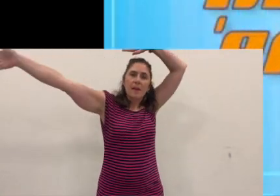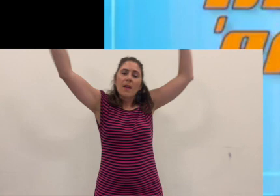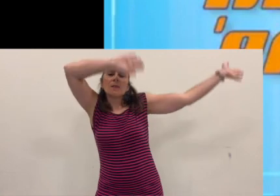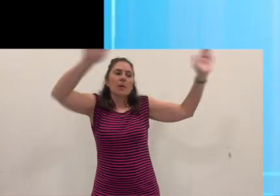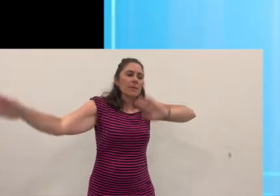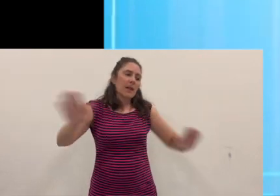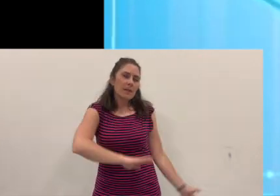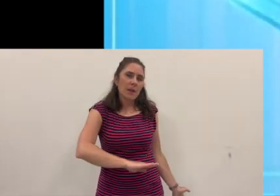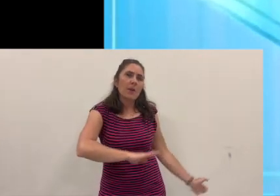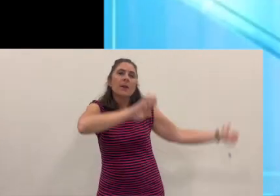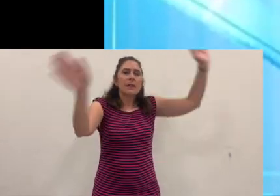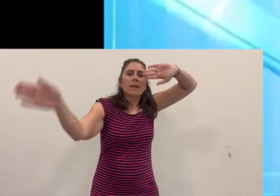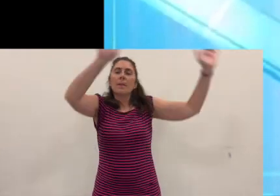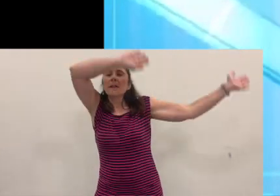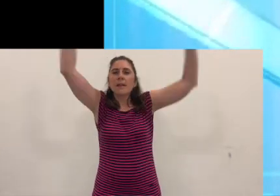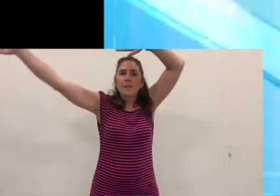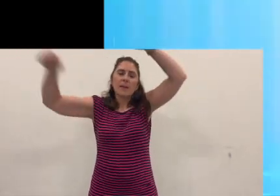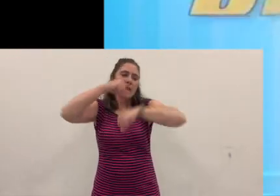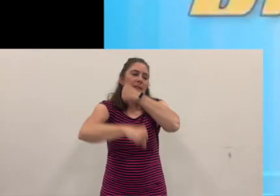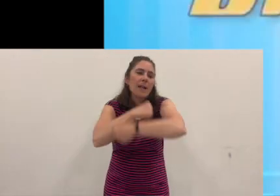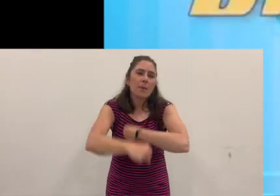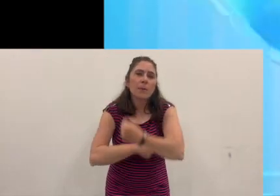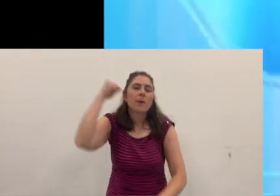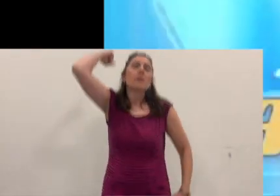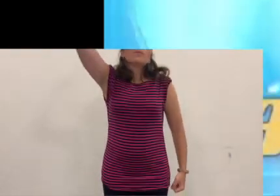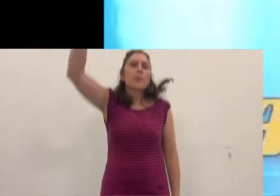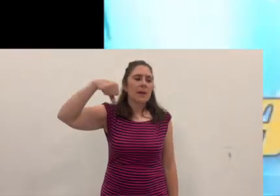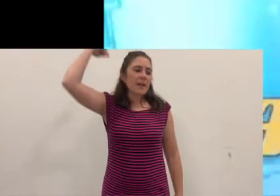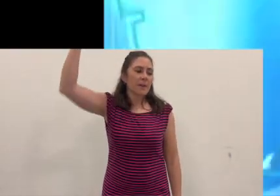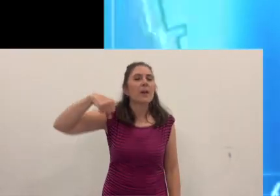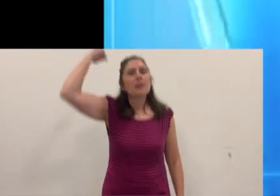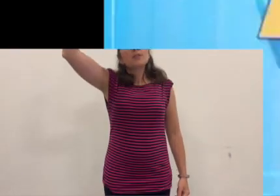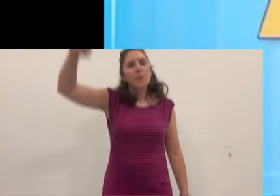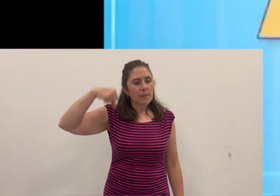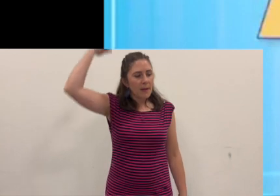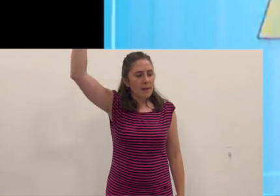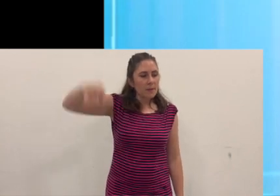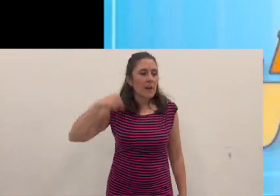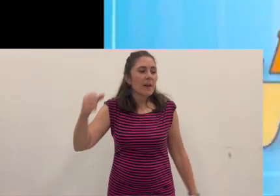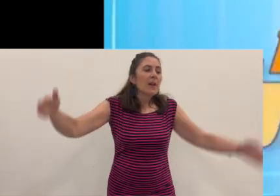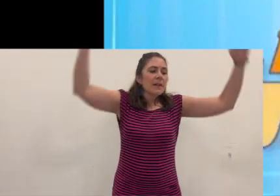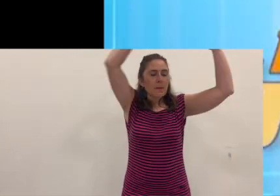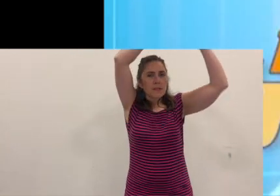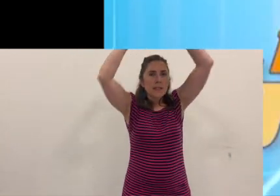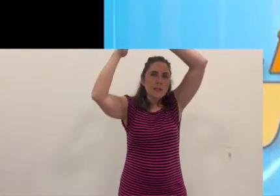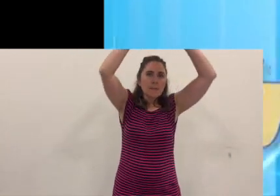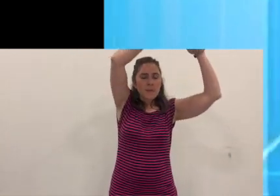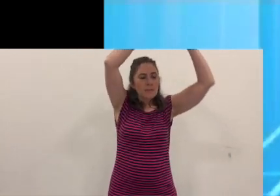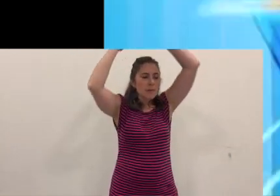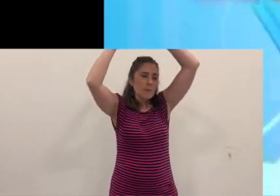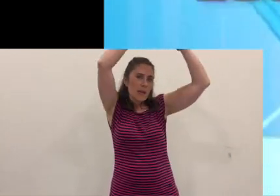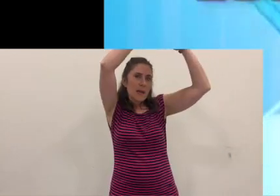bring them down low. Take them back up, now that's how we roll. Jump around, jump around. Now we're taking deep down to